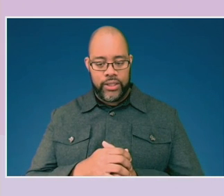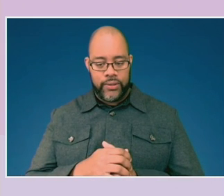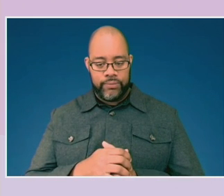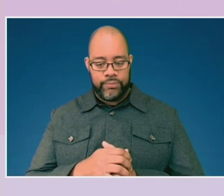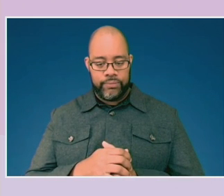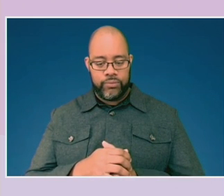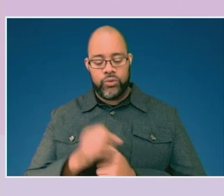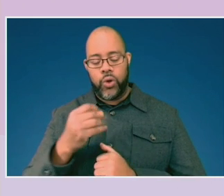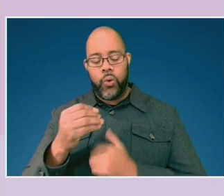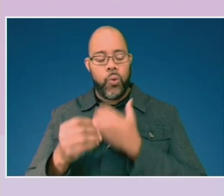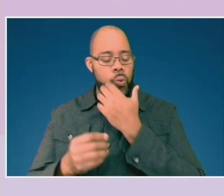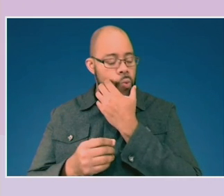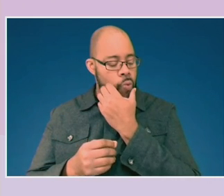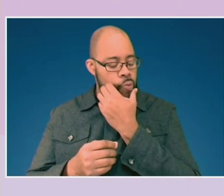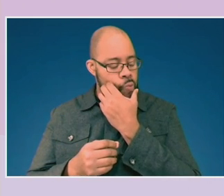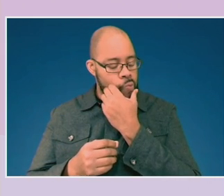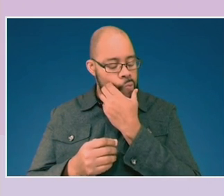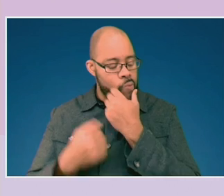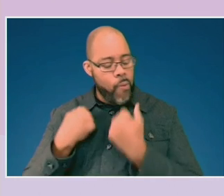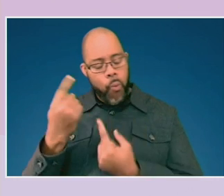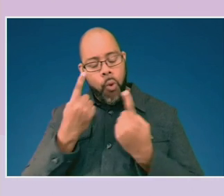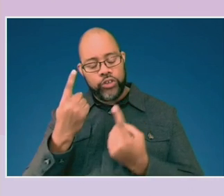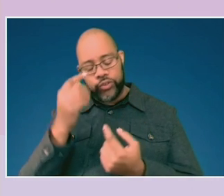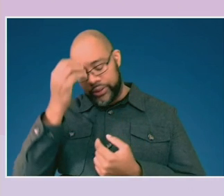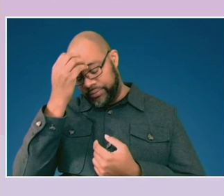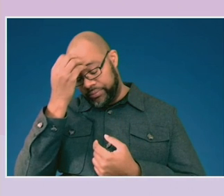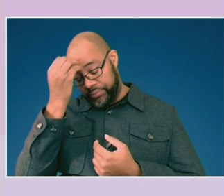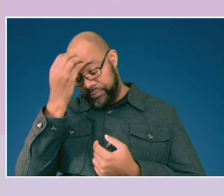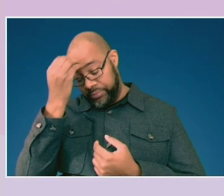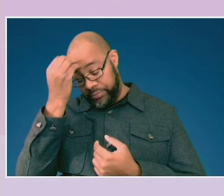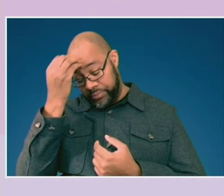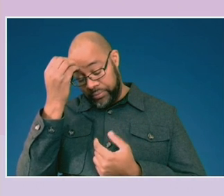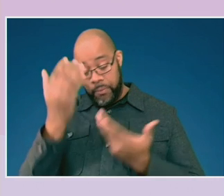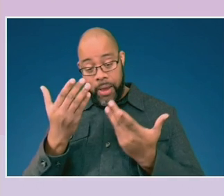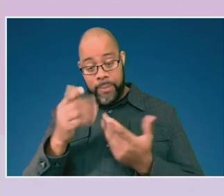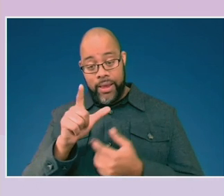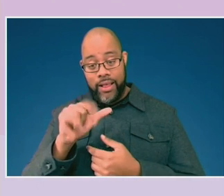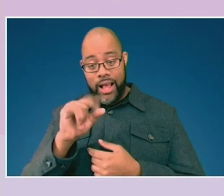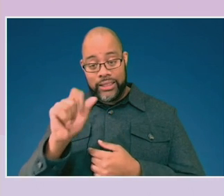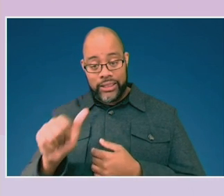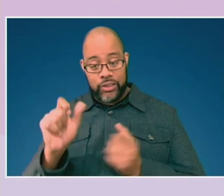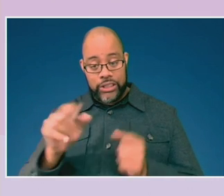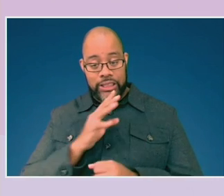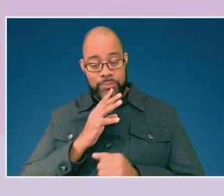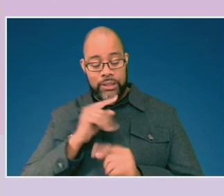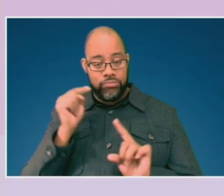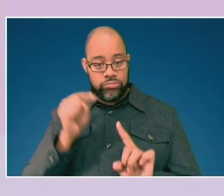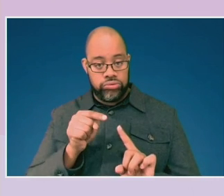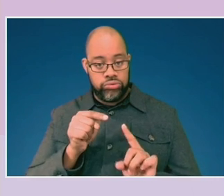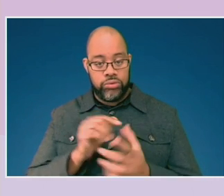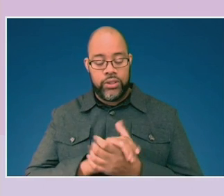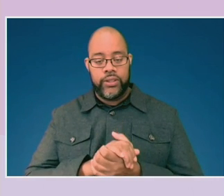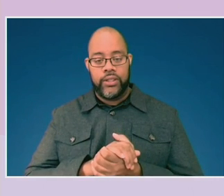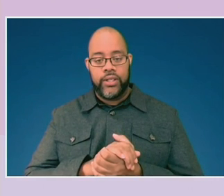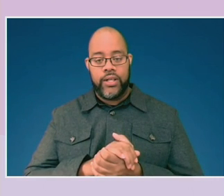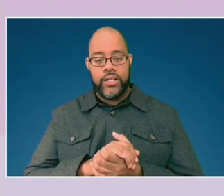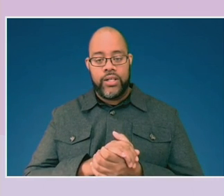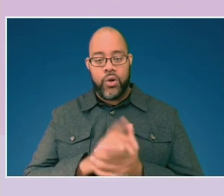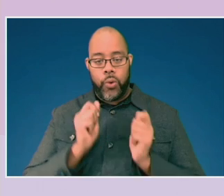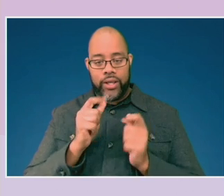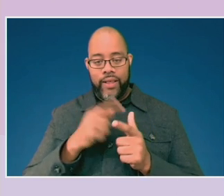so I'm wondering, maybe Liza, if you can speak to this quickly, and